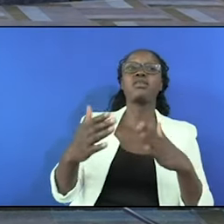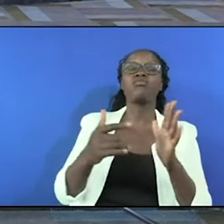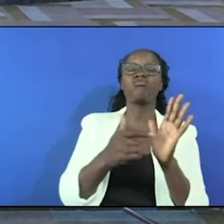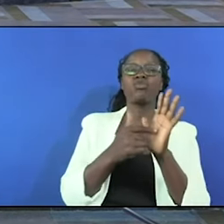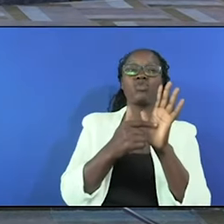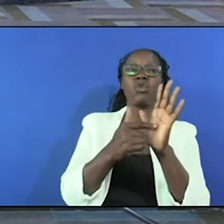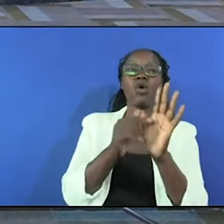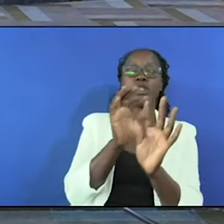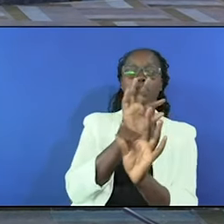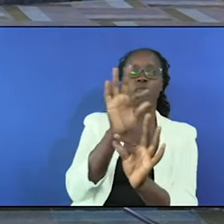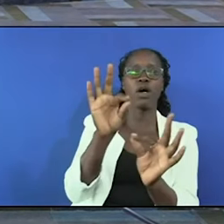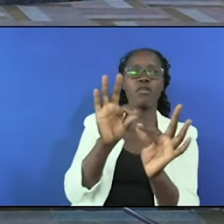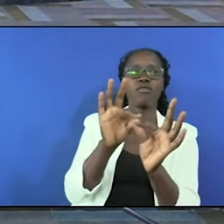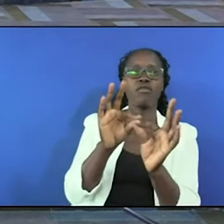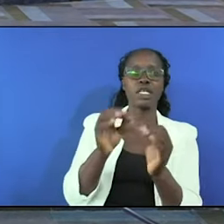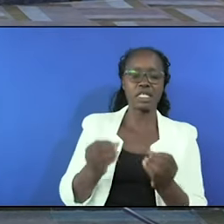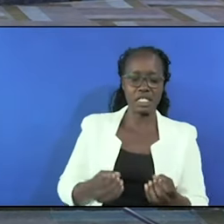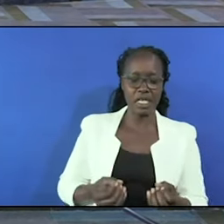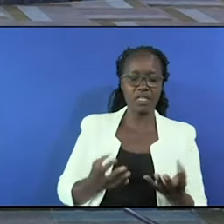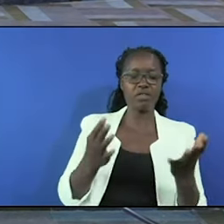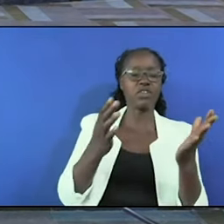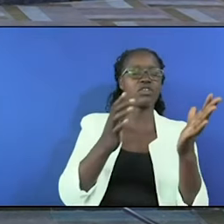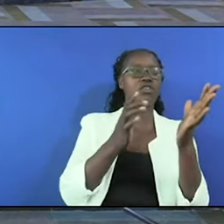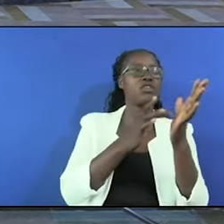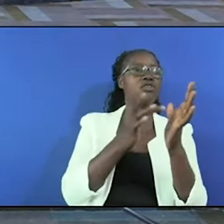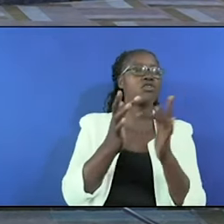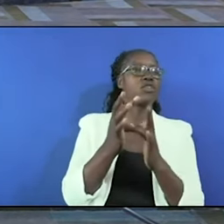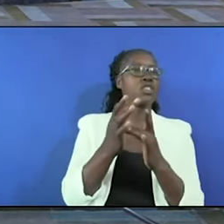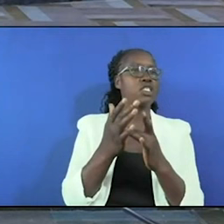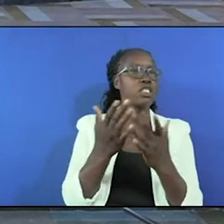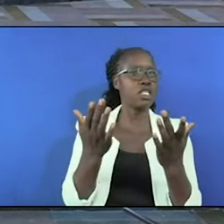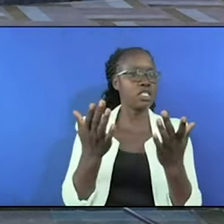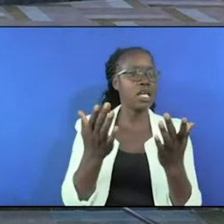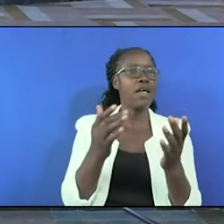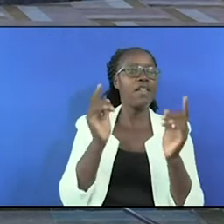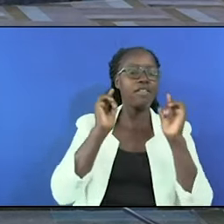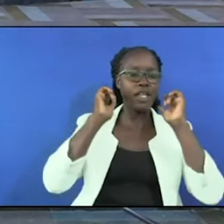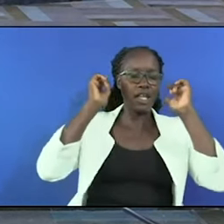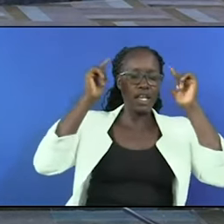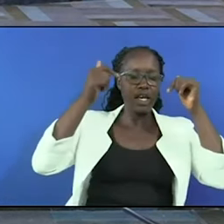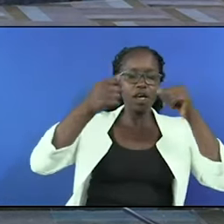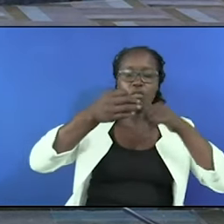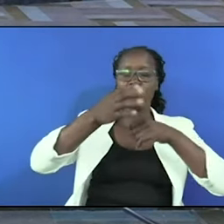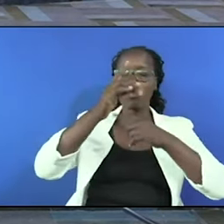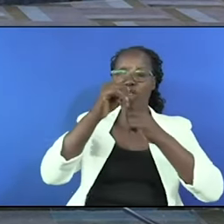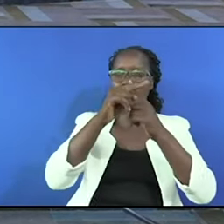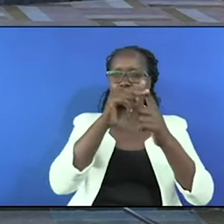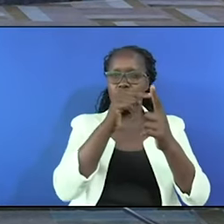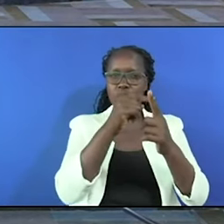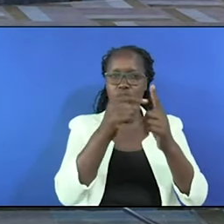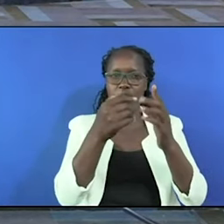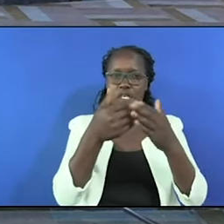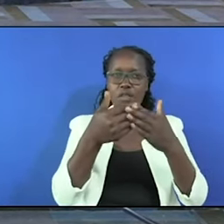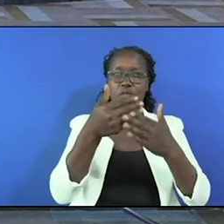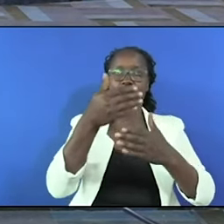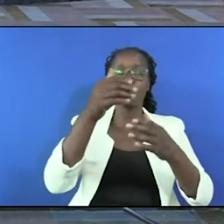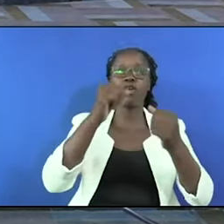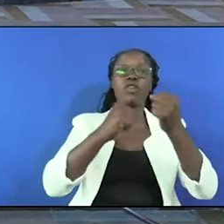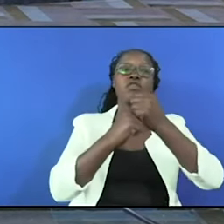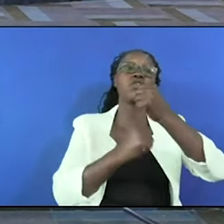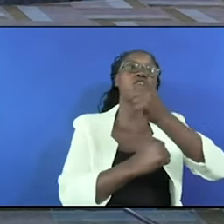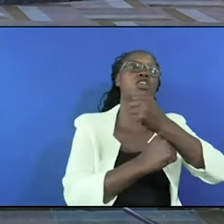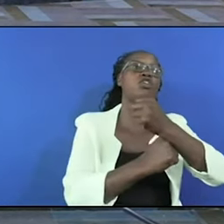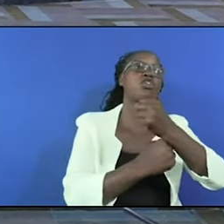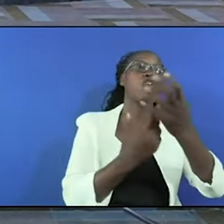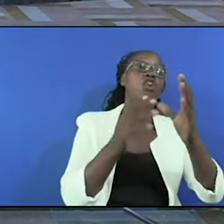perfect sacrifice of Jesus Christ, the Lamb of God, which was slain before the foundation of